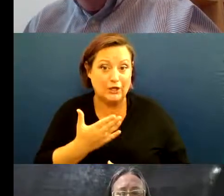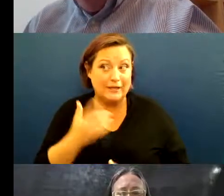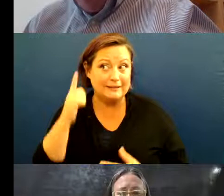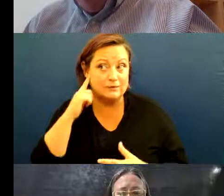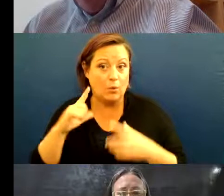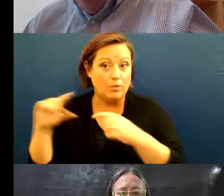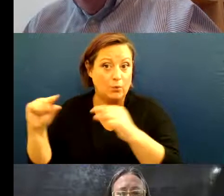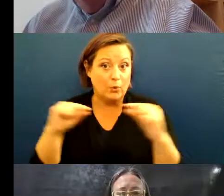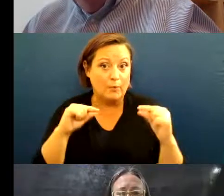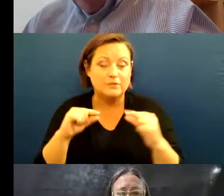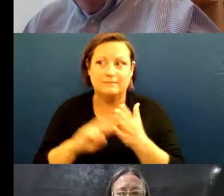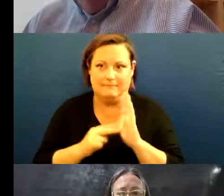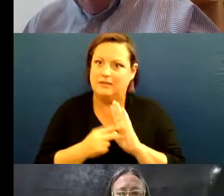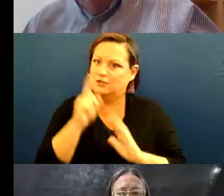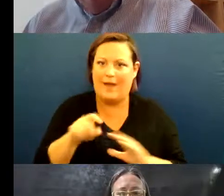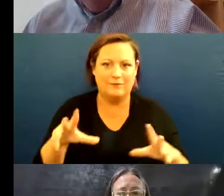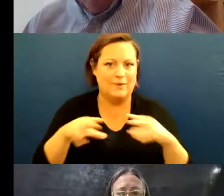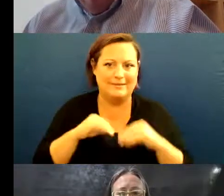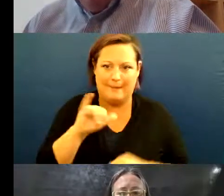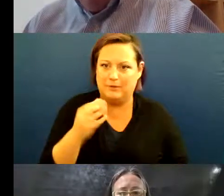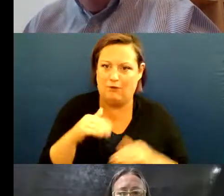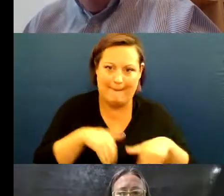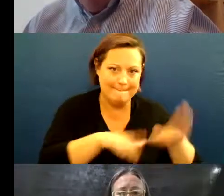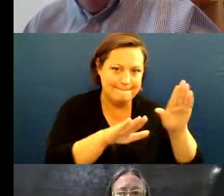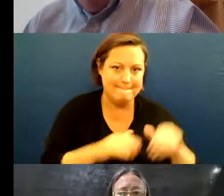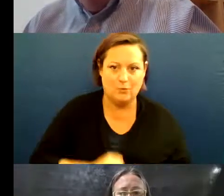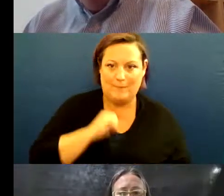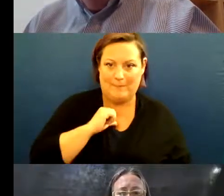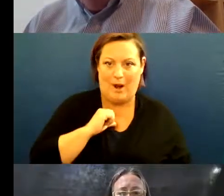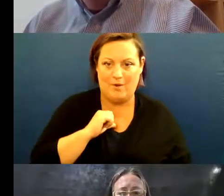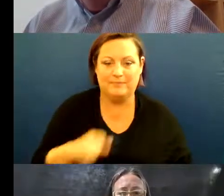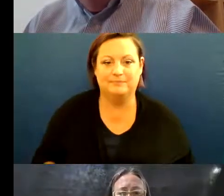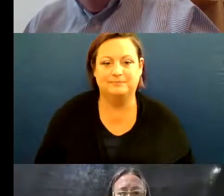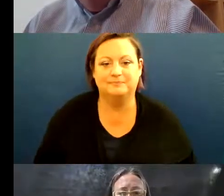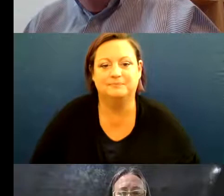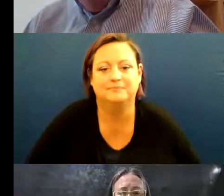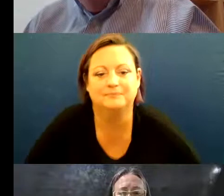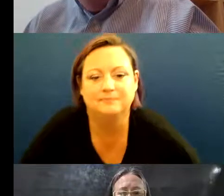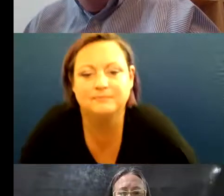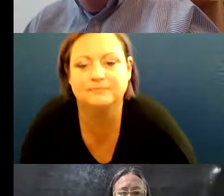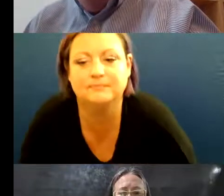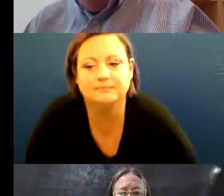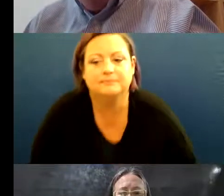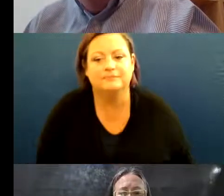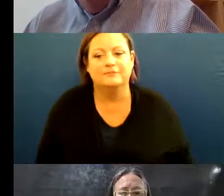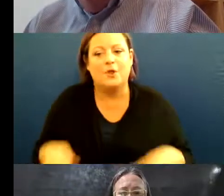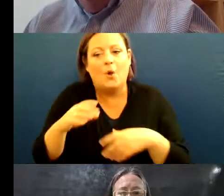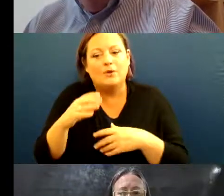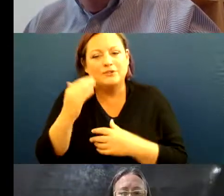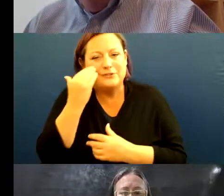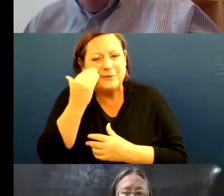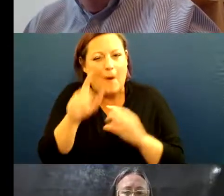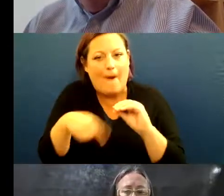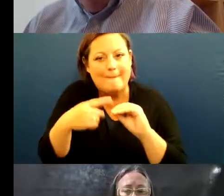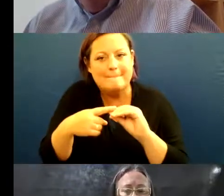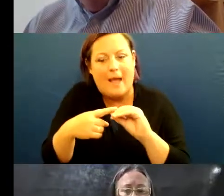and make us proud. So just a little note about mentors. I